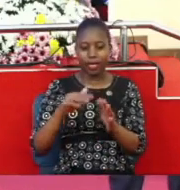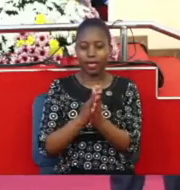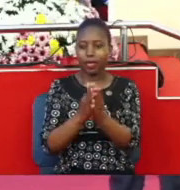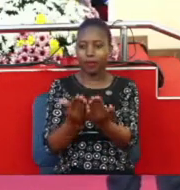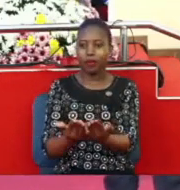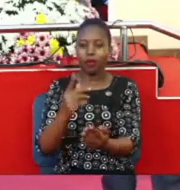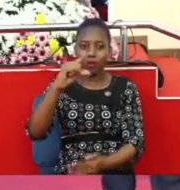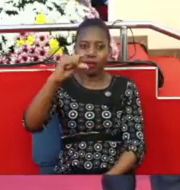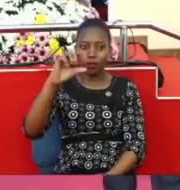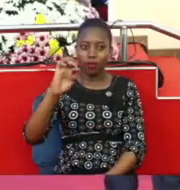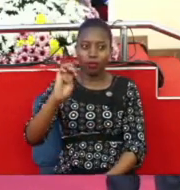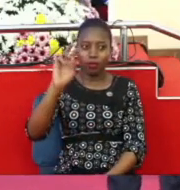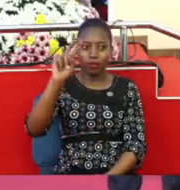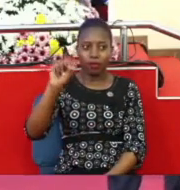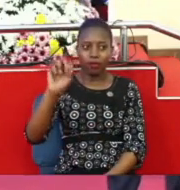number